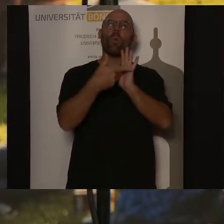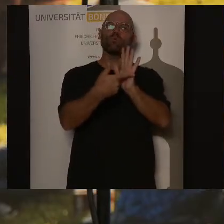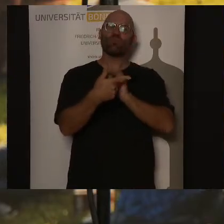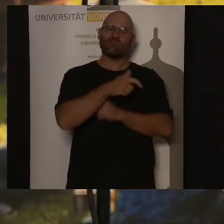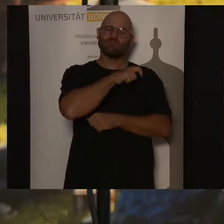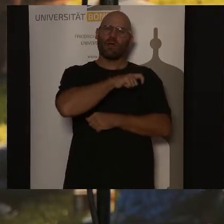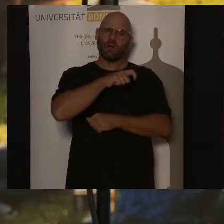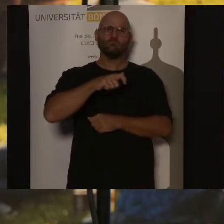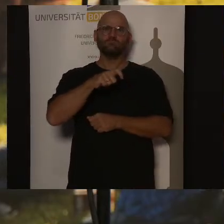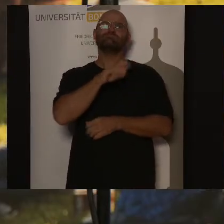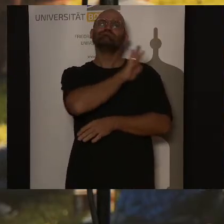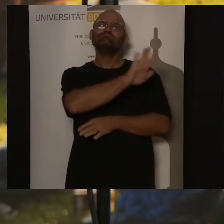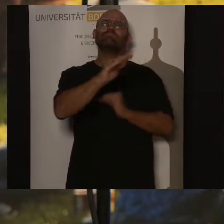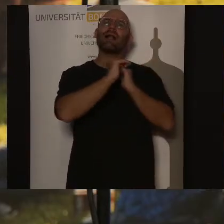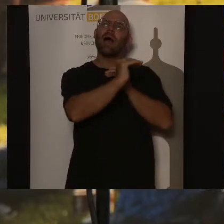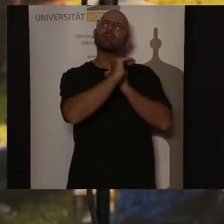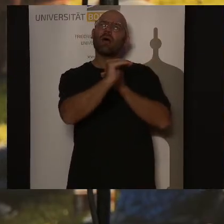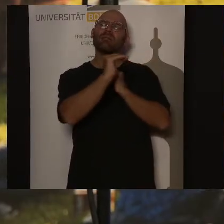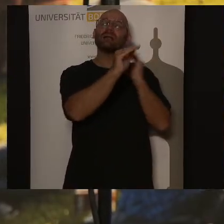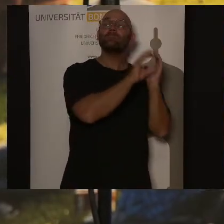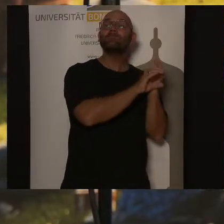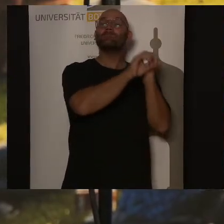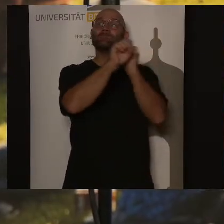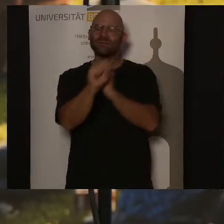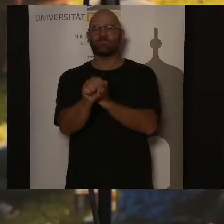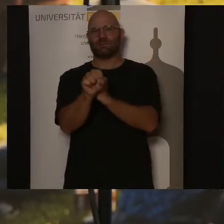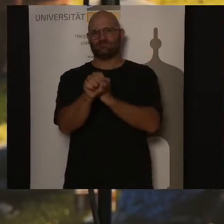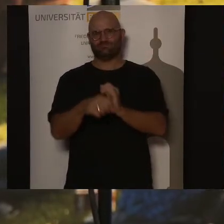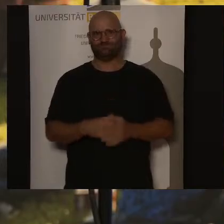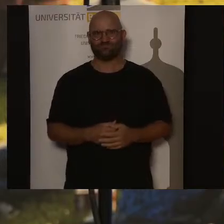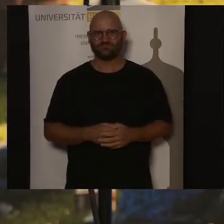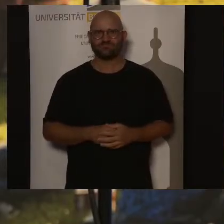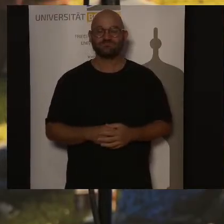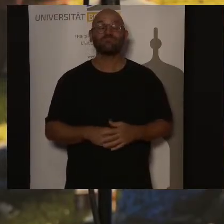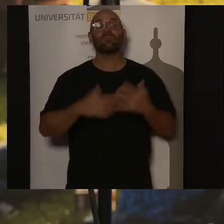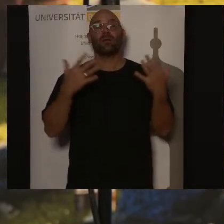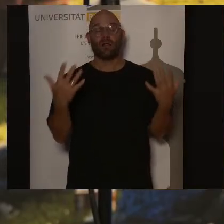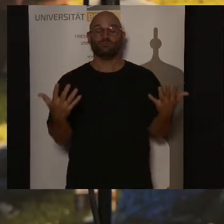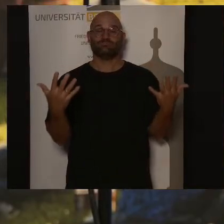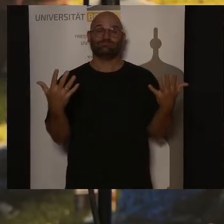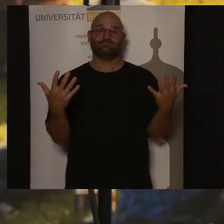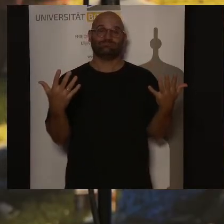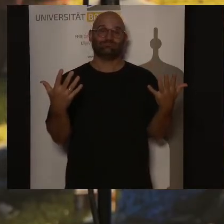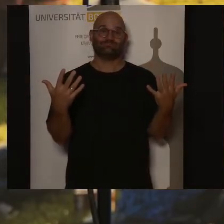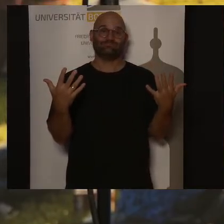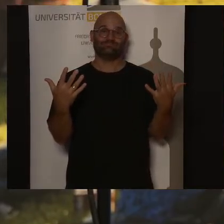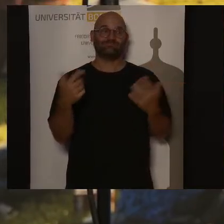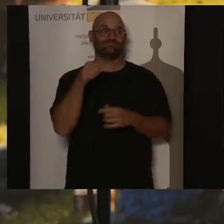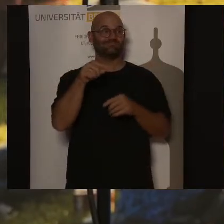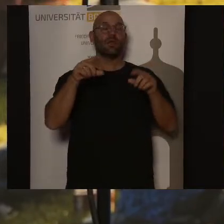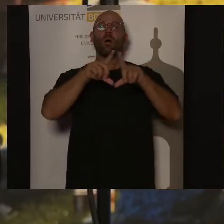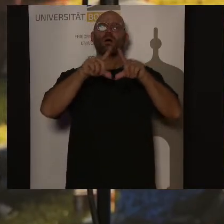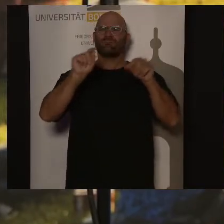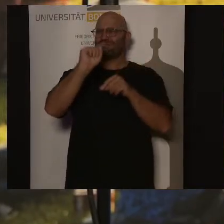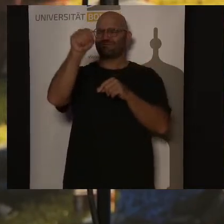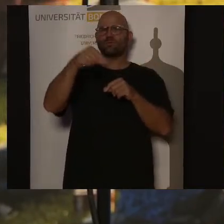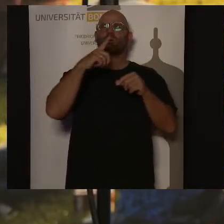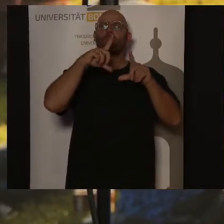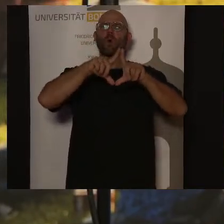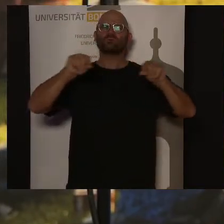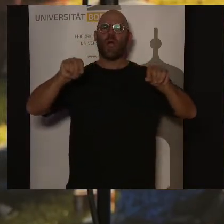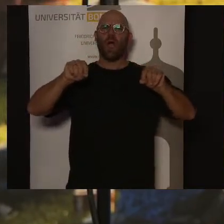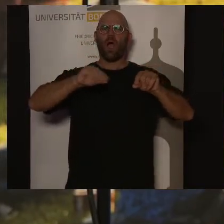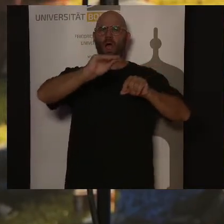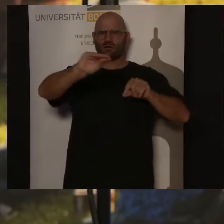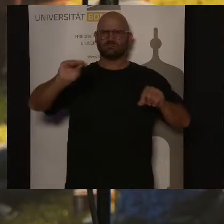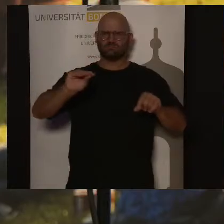get some food there as well. And the ambassadors will also bring something with them from their home countries. So make